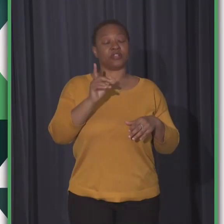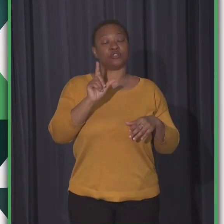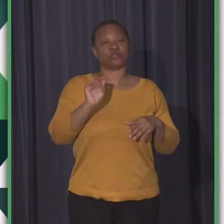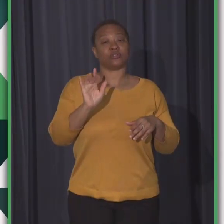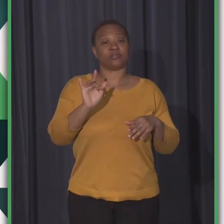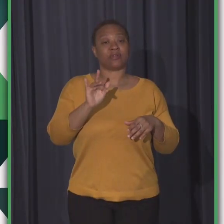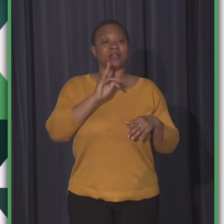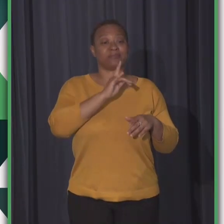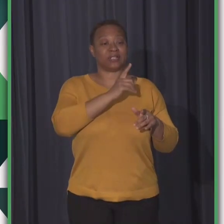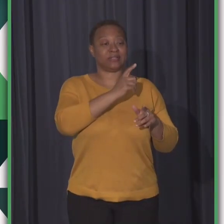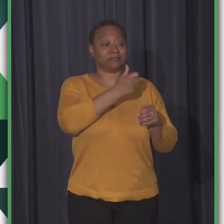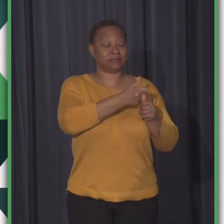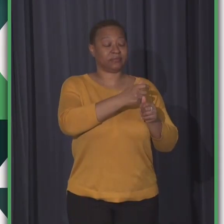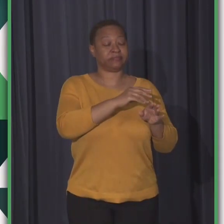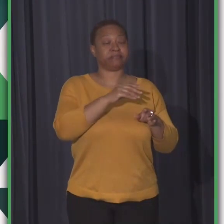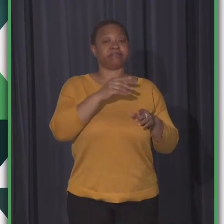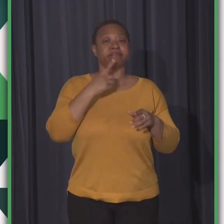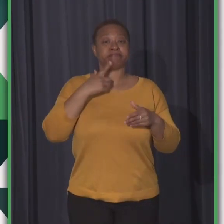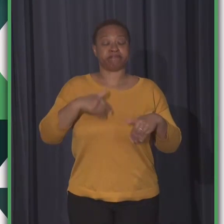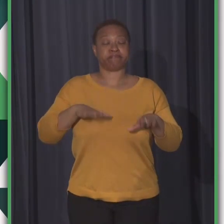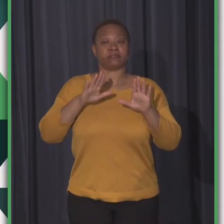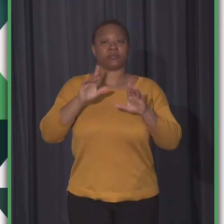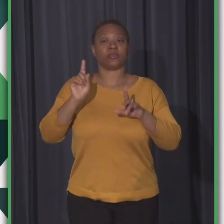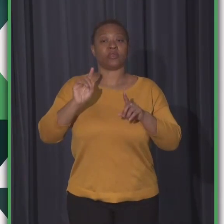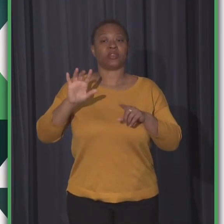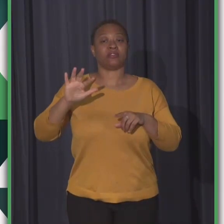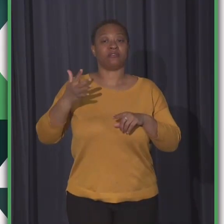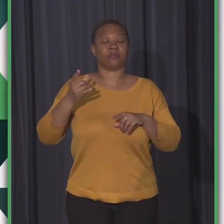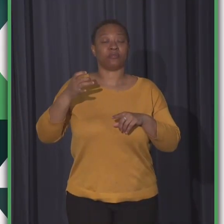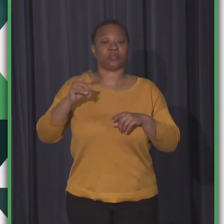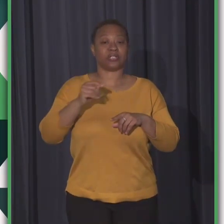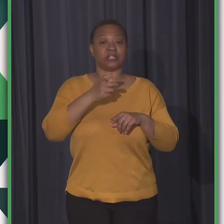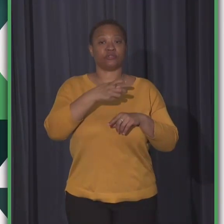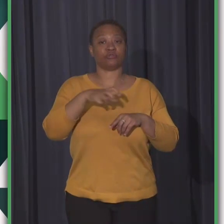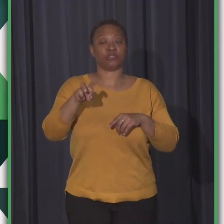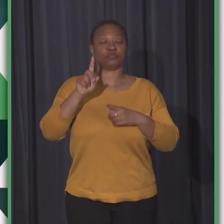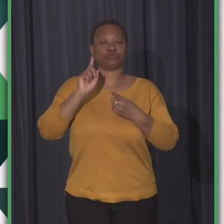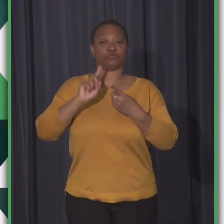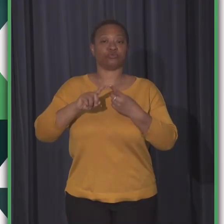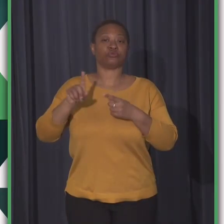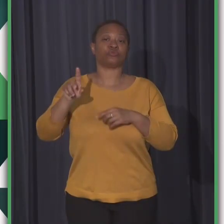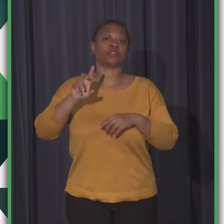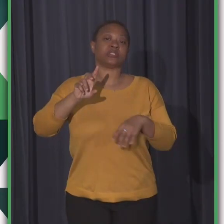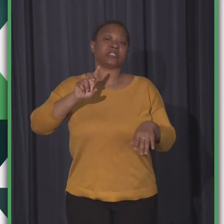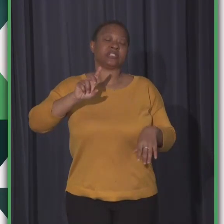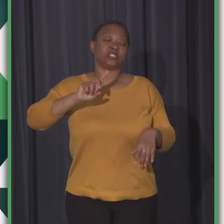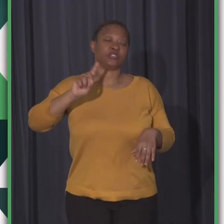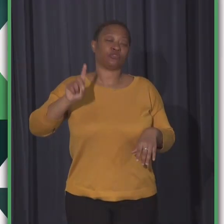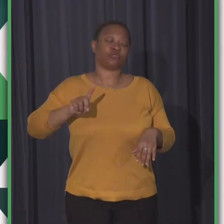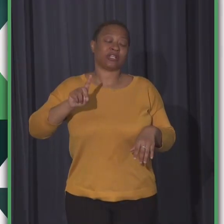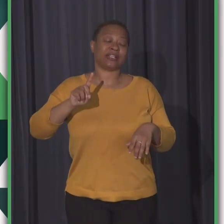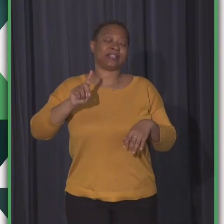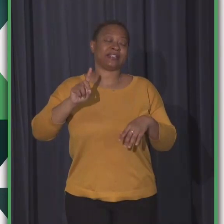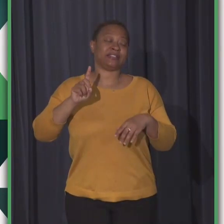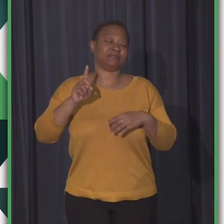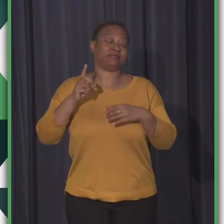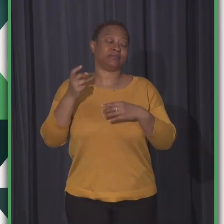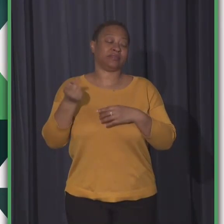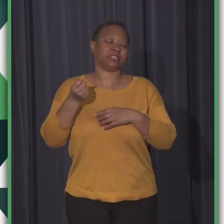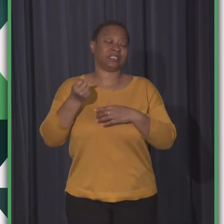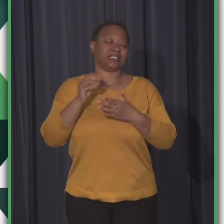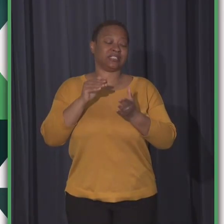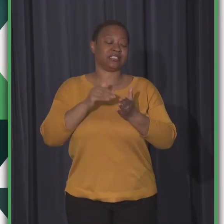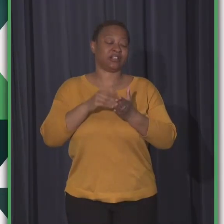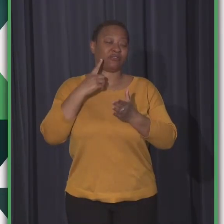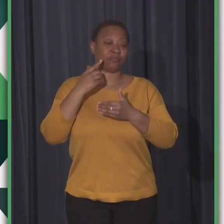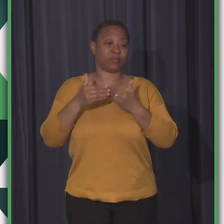the suspect turned himself in at the 5th Precinct. The suspect was transported to the Detroit Detention Center for processing. The detectives have